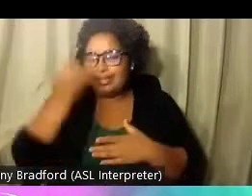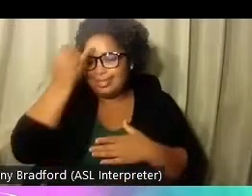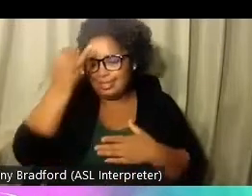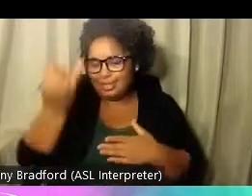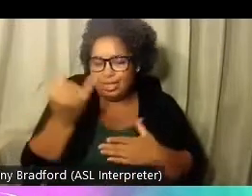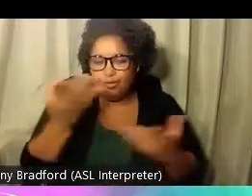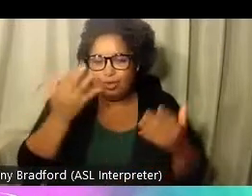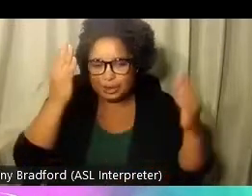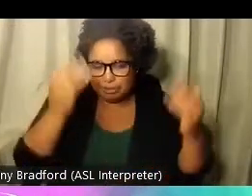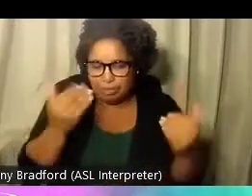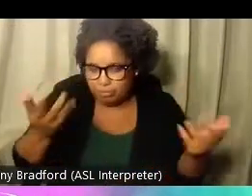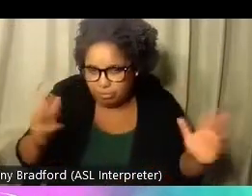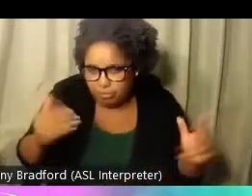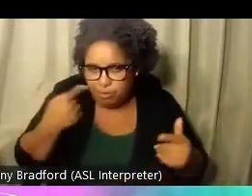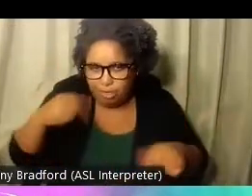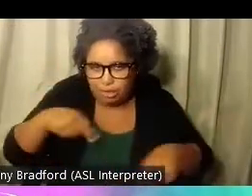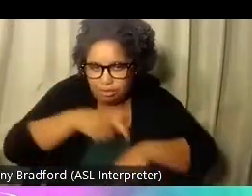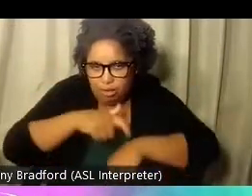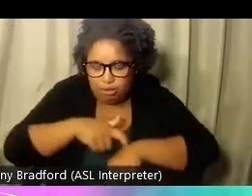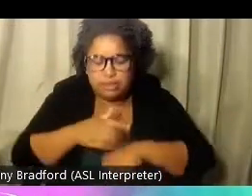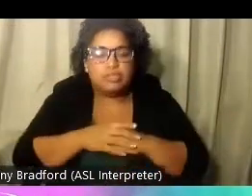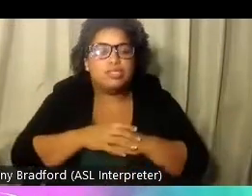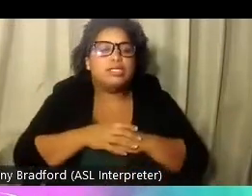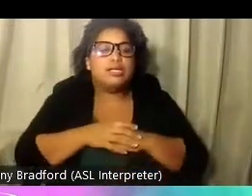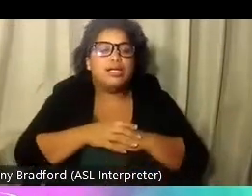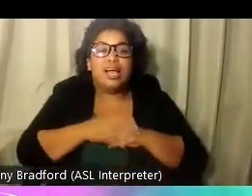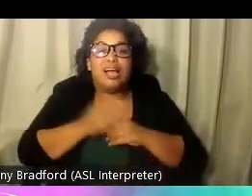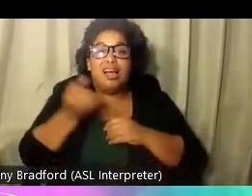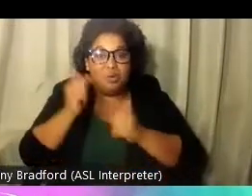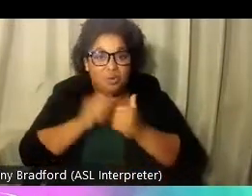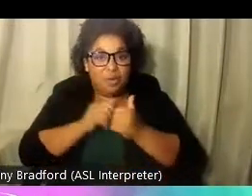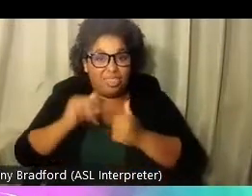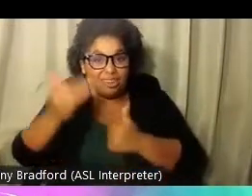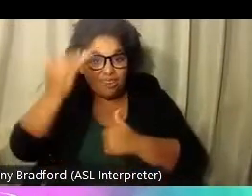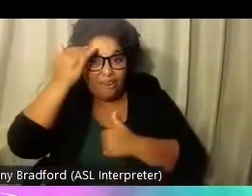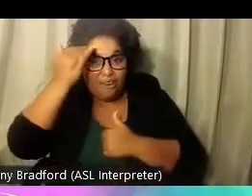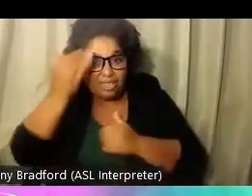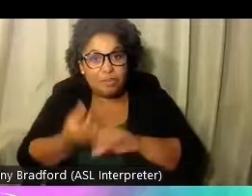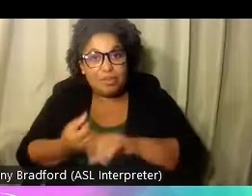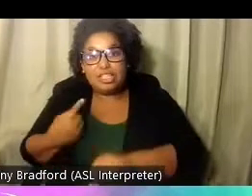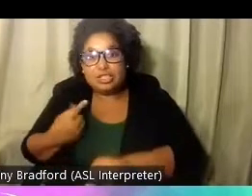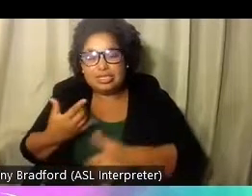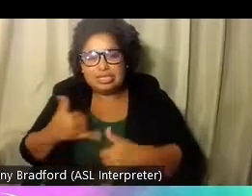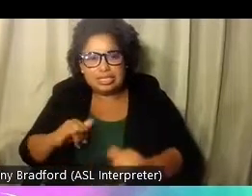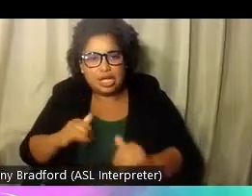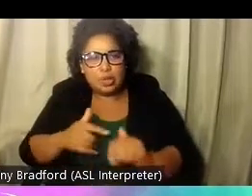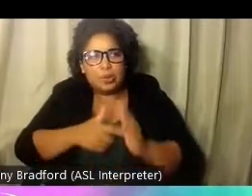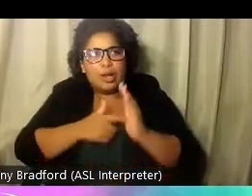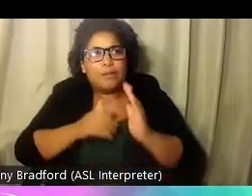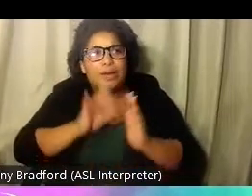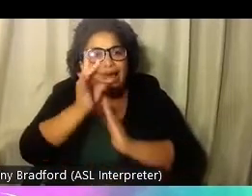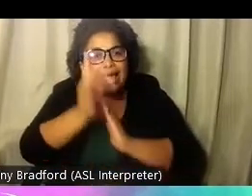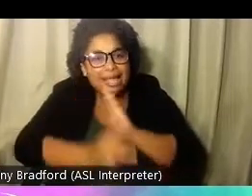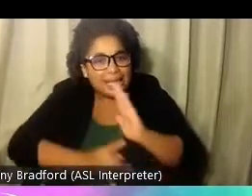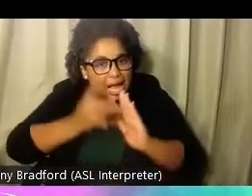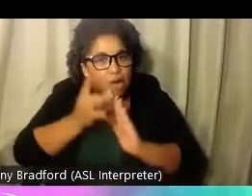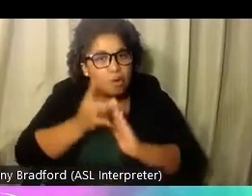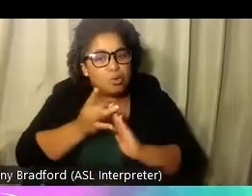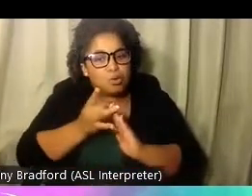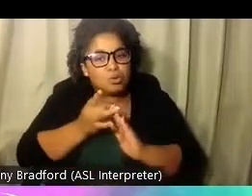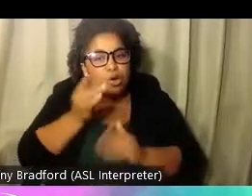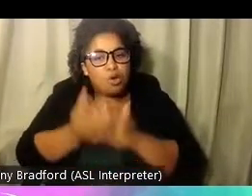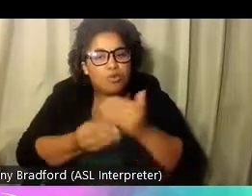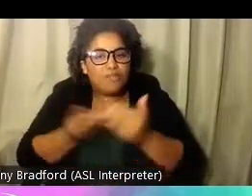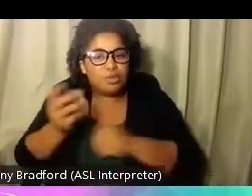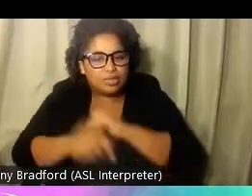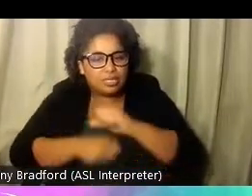to expect this go around. And even with that knowledge, it still took me about 8 hours over the course of several